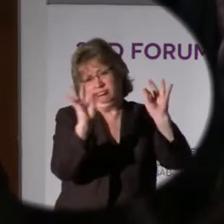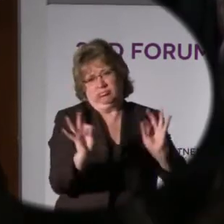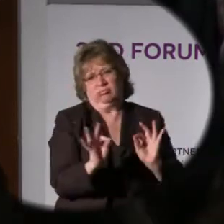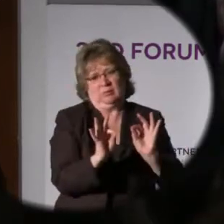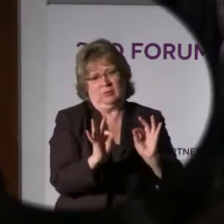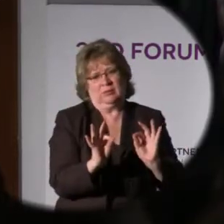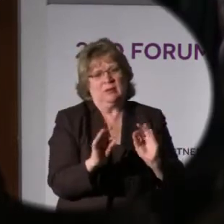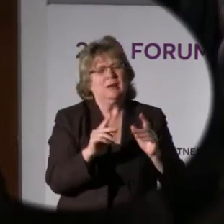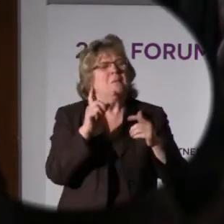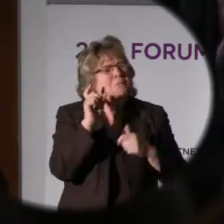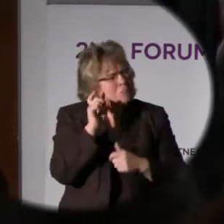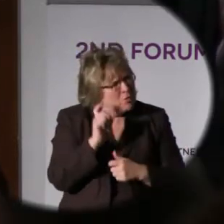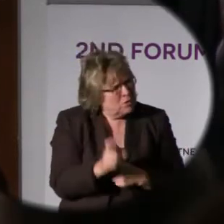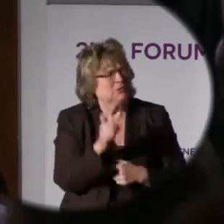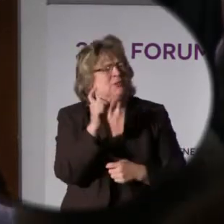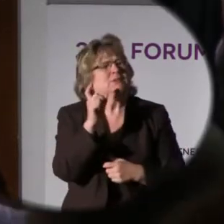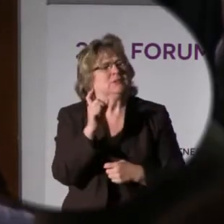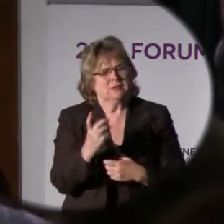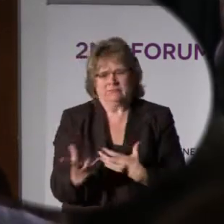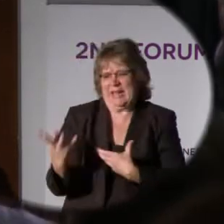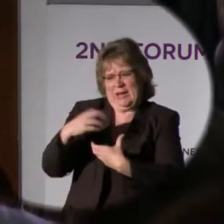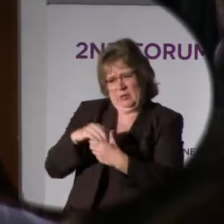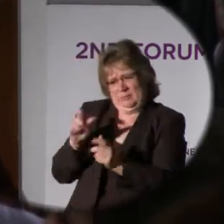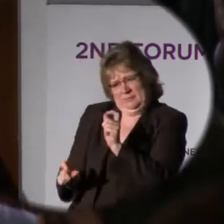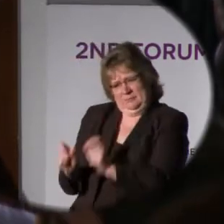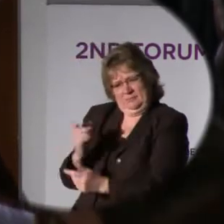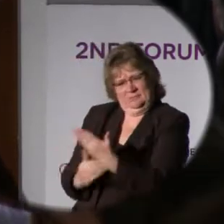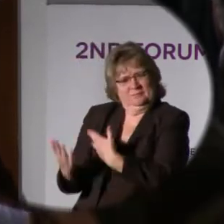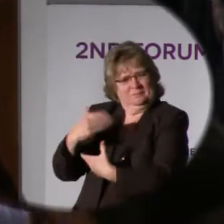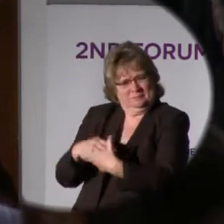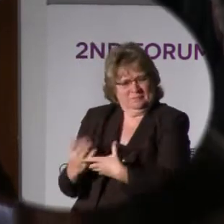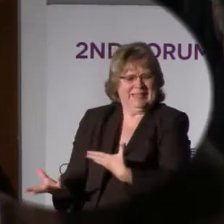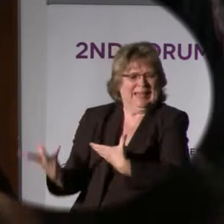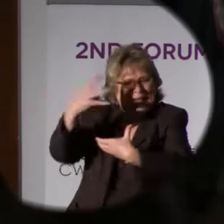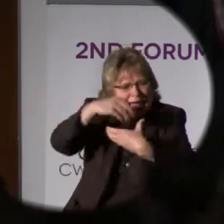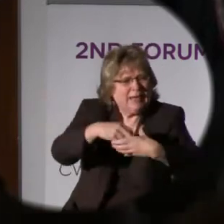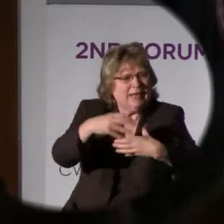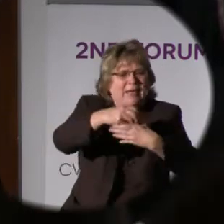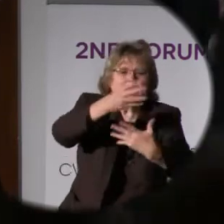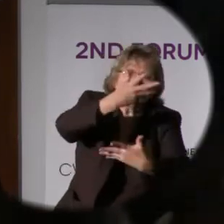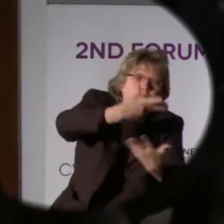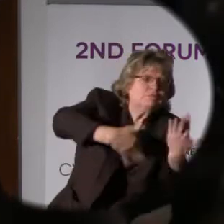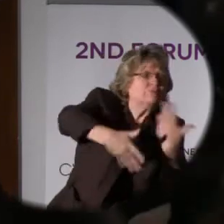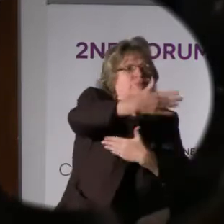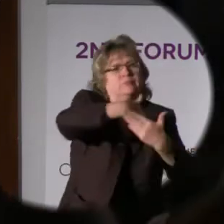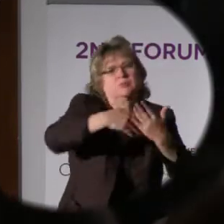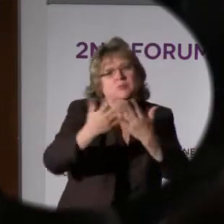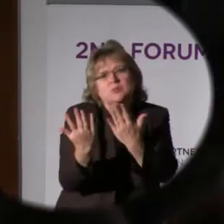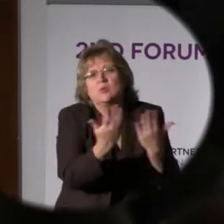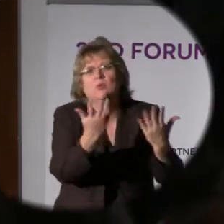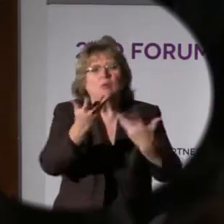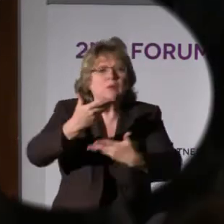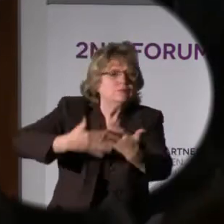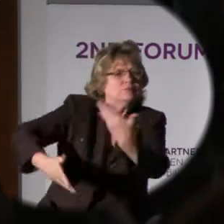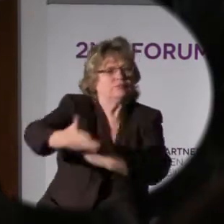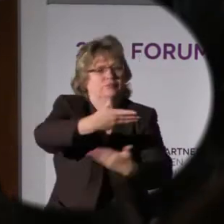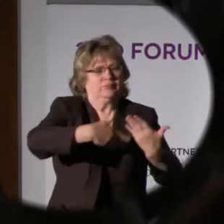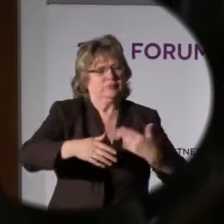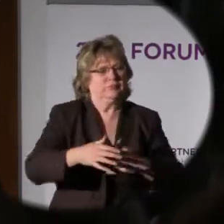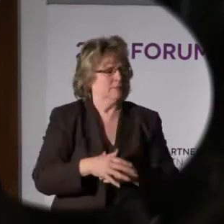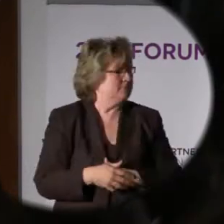will not be there if we don't include the other sector of society that is also much, much better than the able